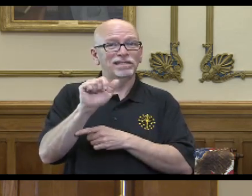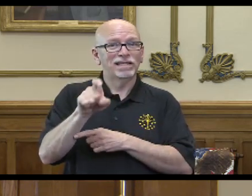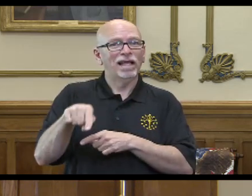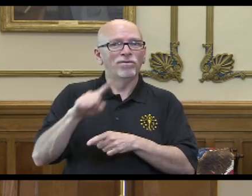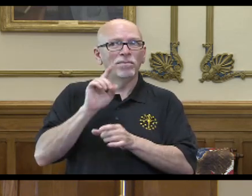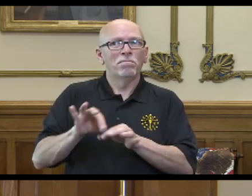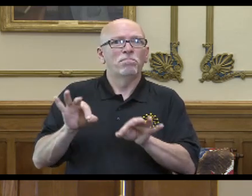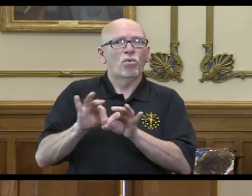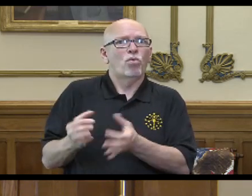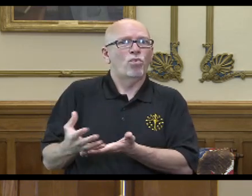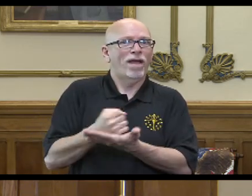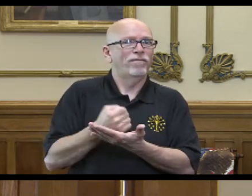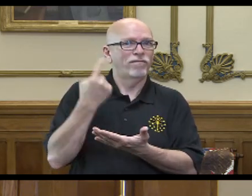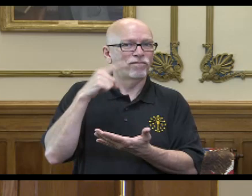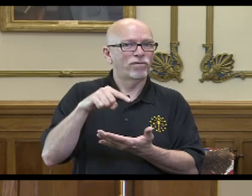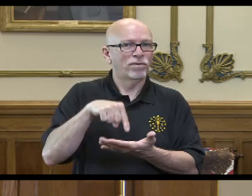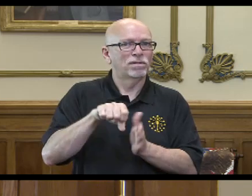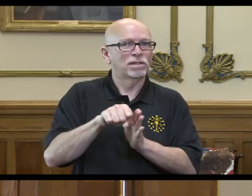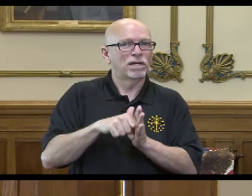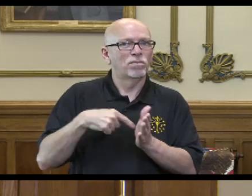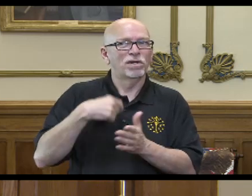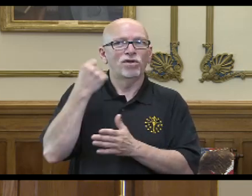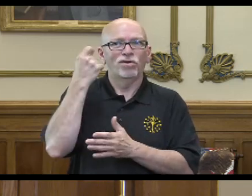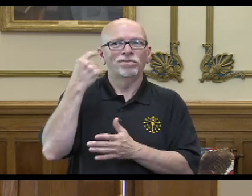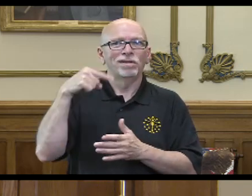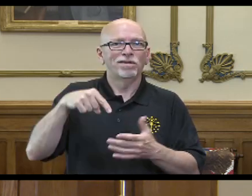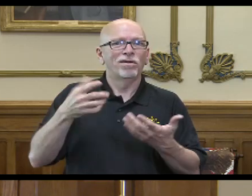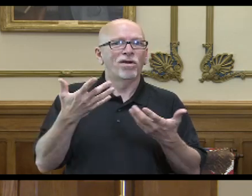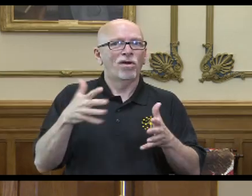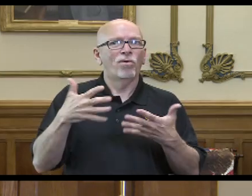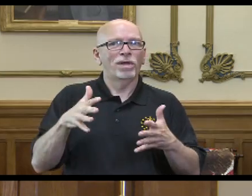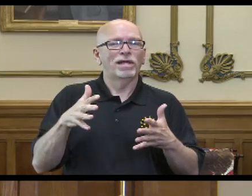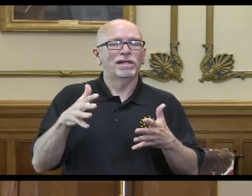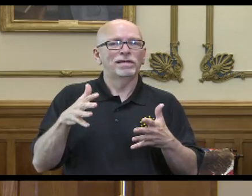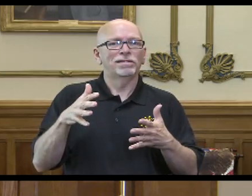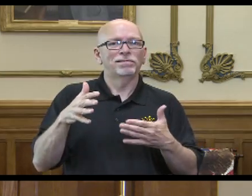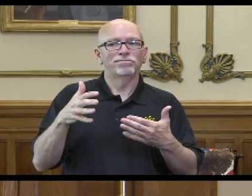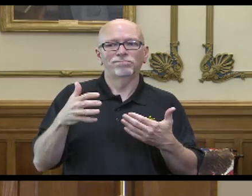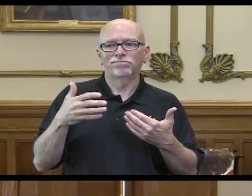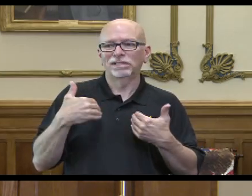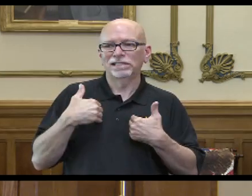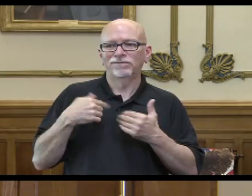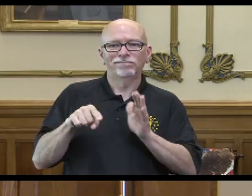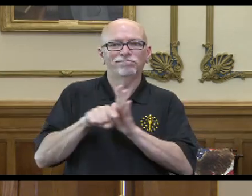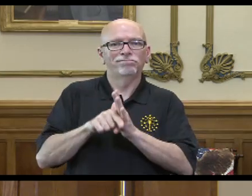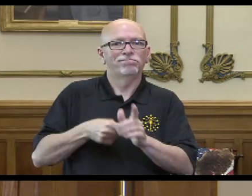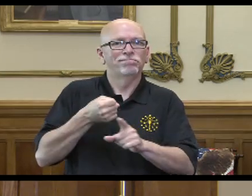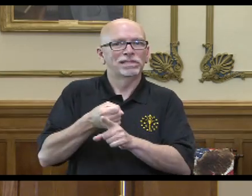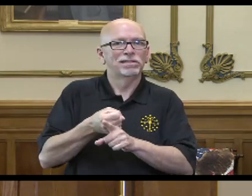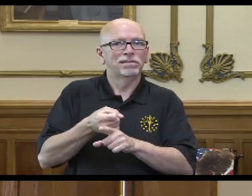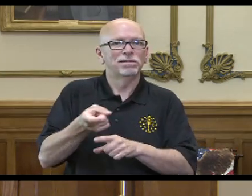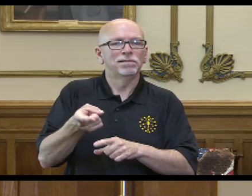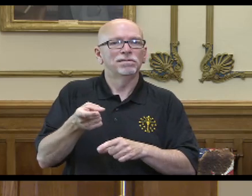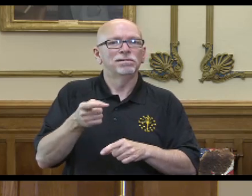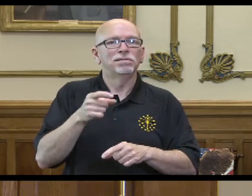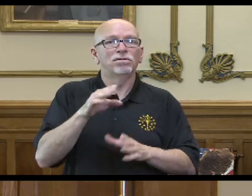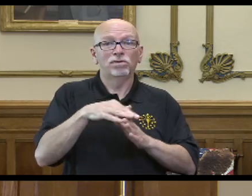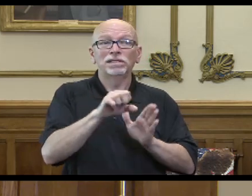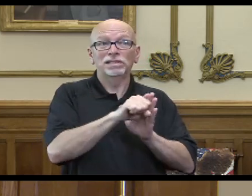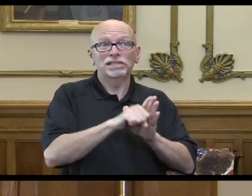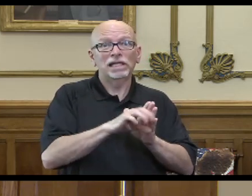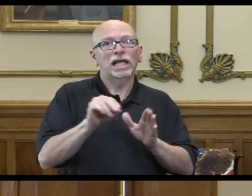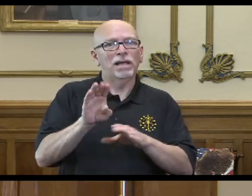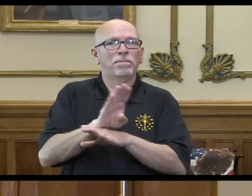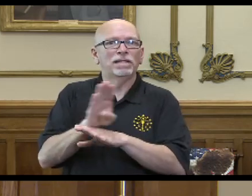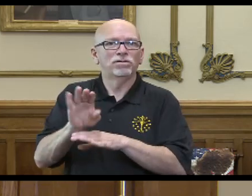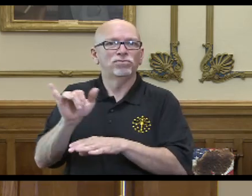important revenue stream. We understand it's already having an adverse impact on not only the state, but